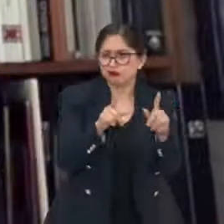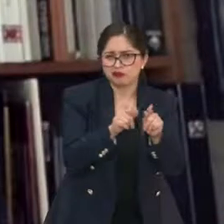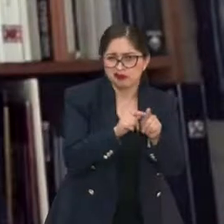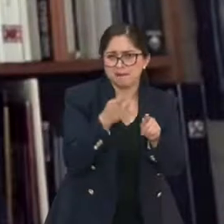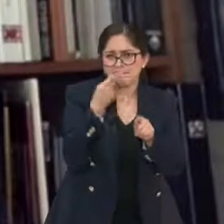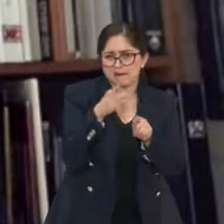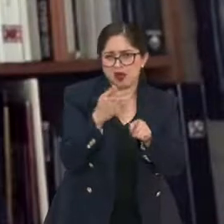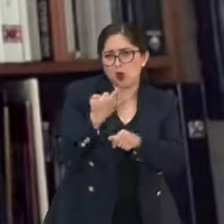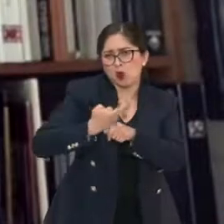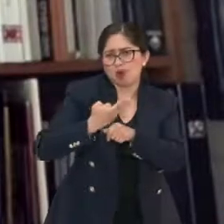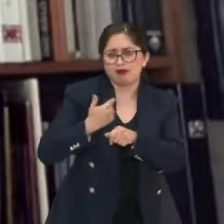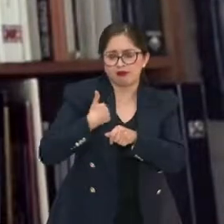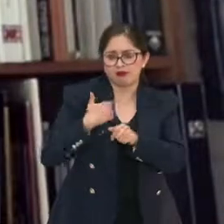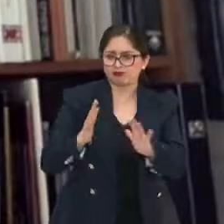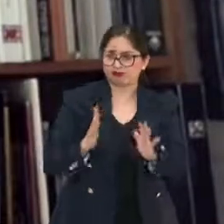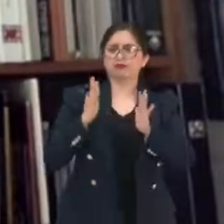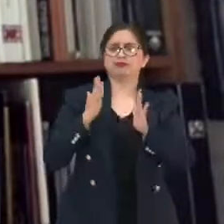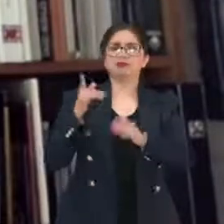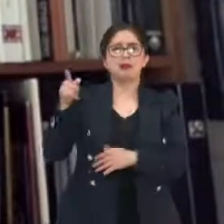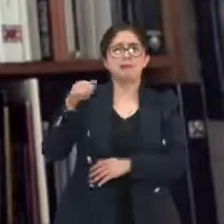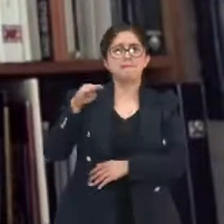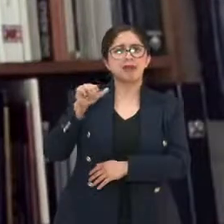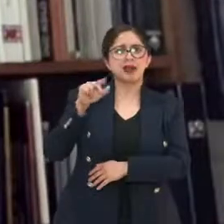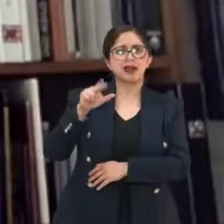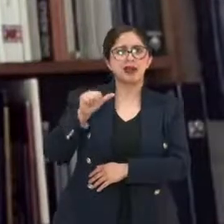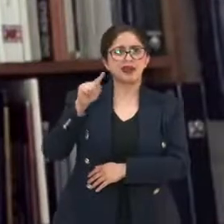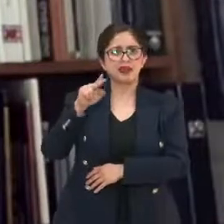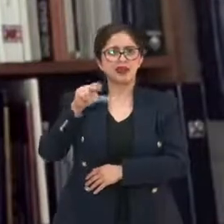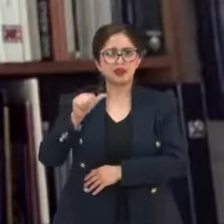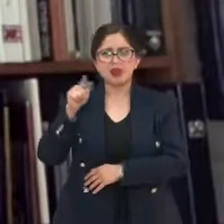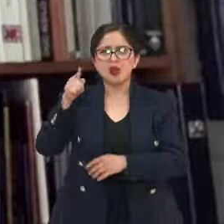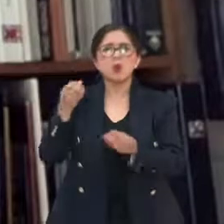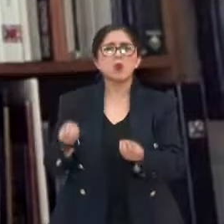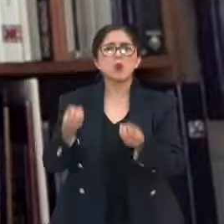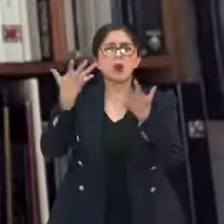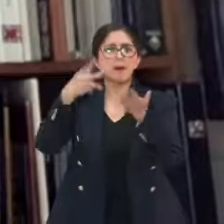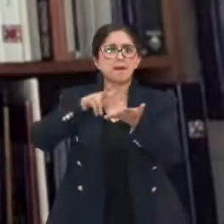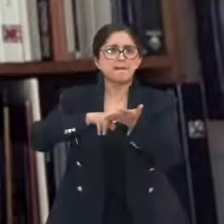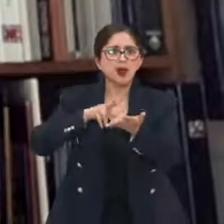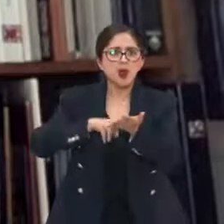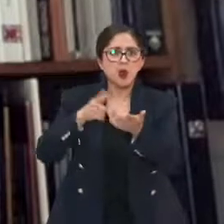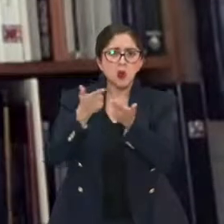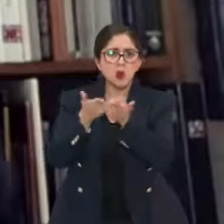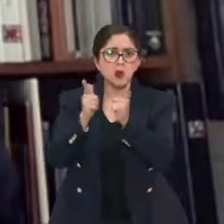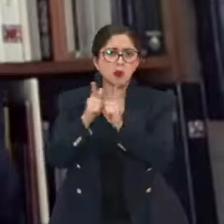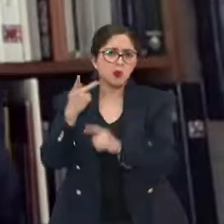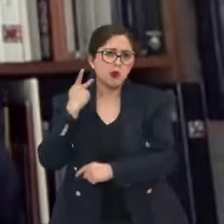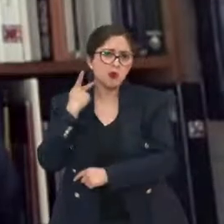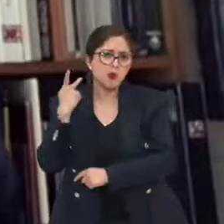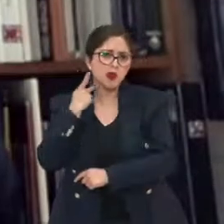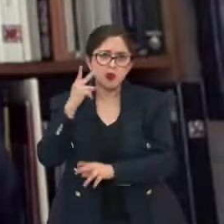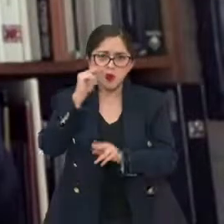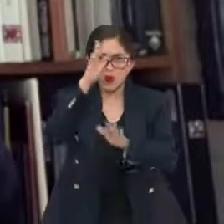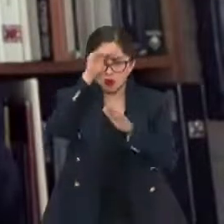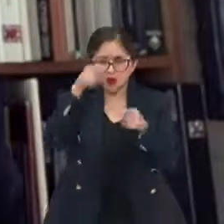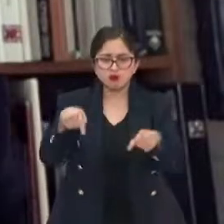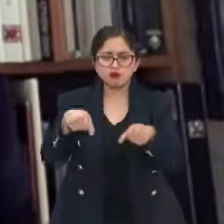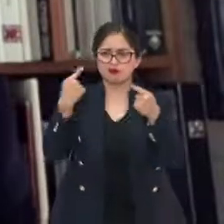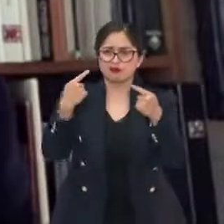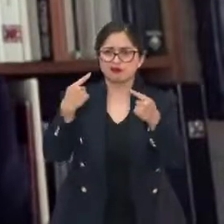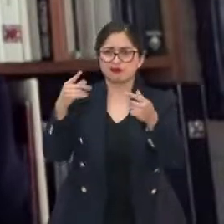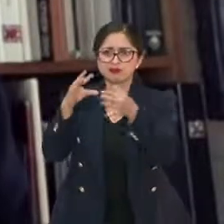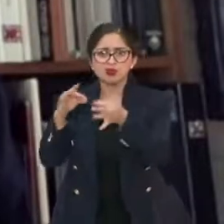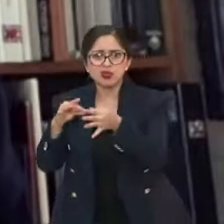quite surprised that when Maria Teresa was referring to the percentages of the votes of the opposition, is forgetting the result